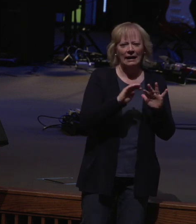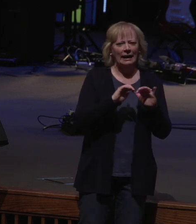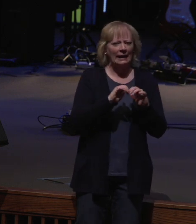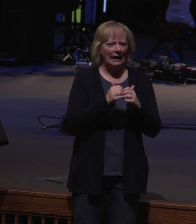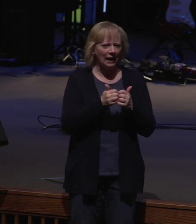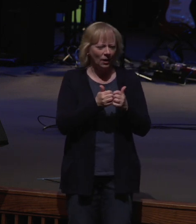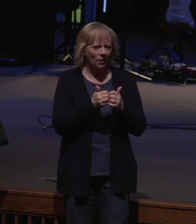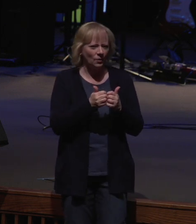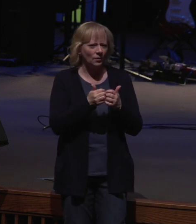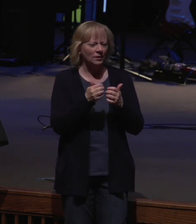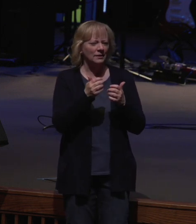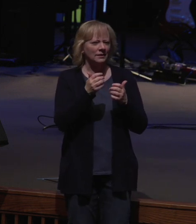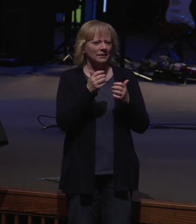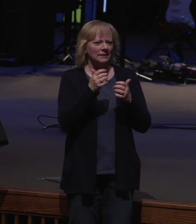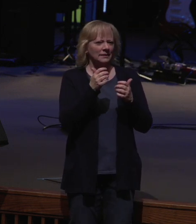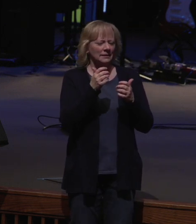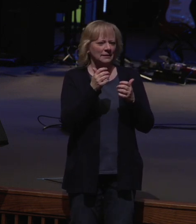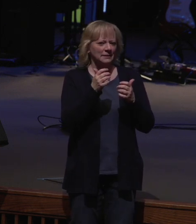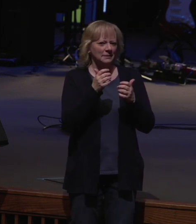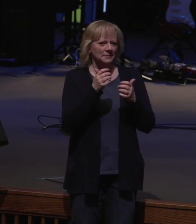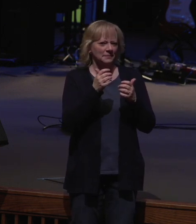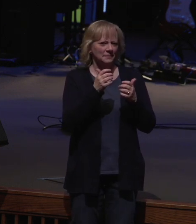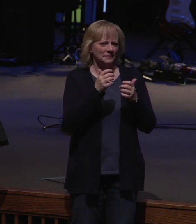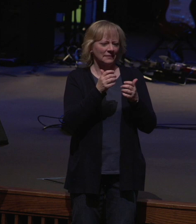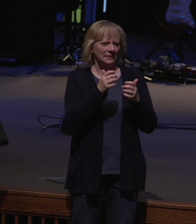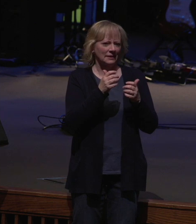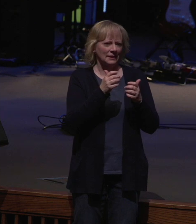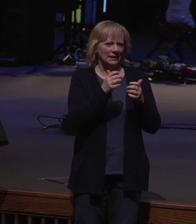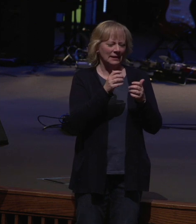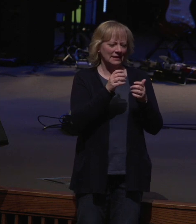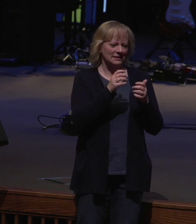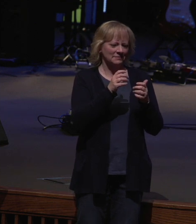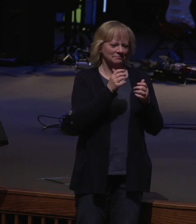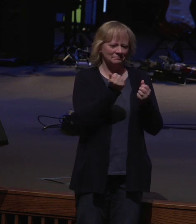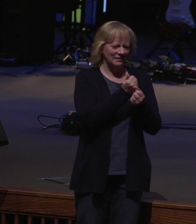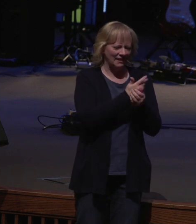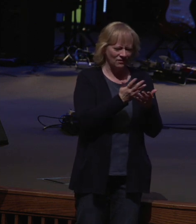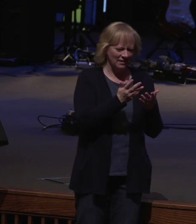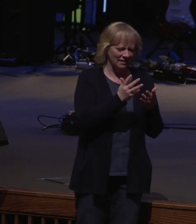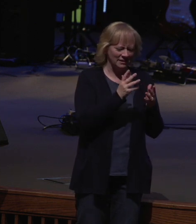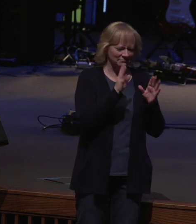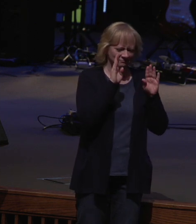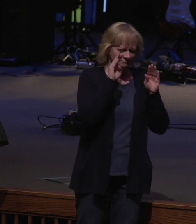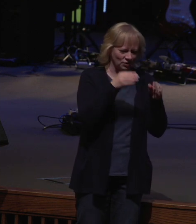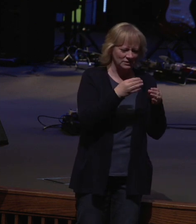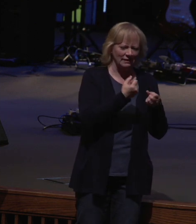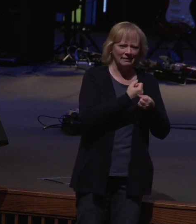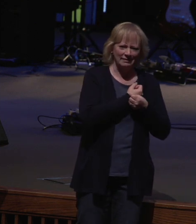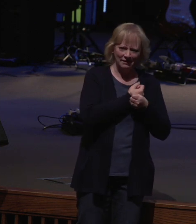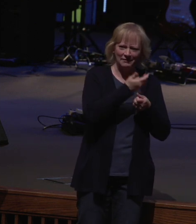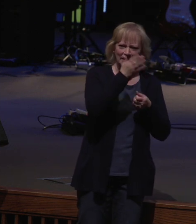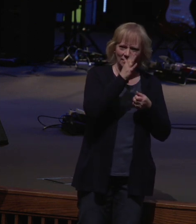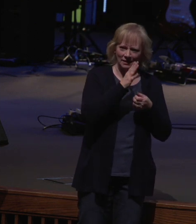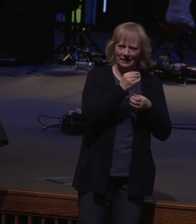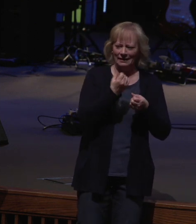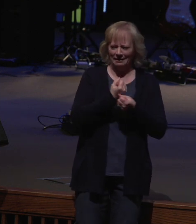God is asking his nation to do can be summed up by loving him or loving others, like Jesus said?